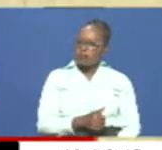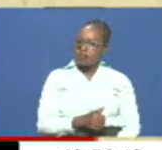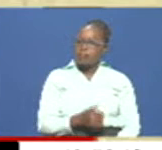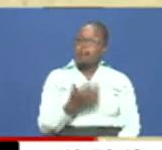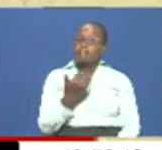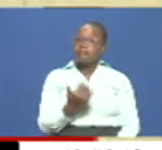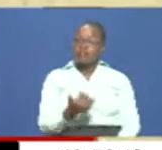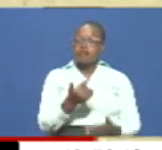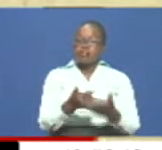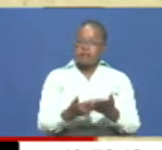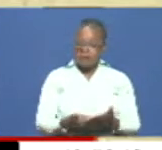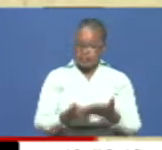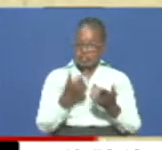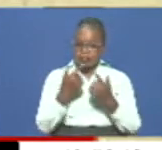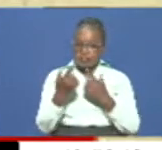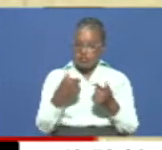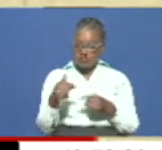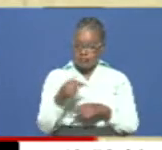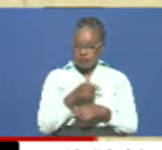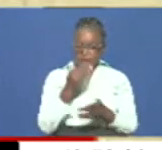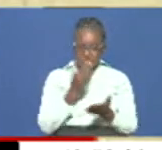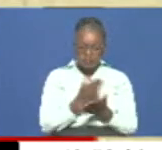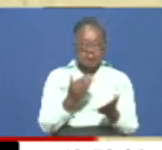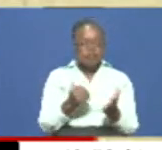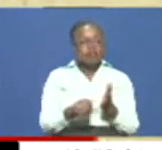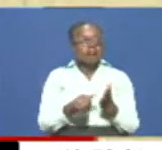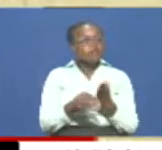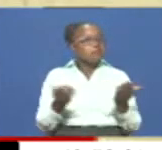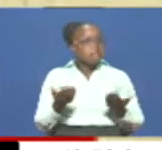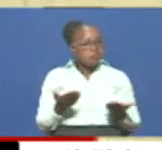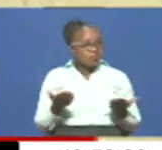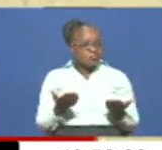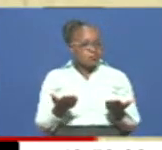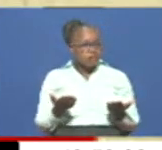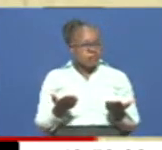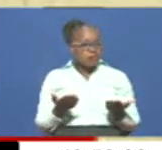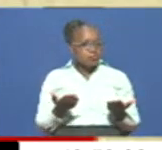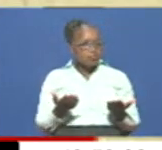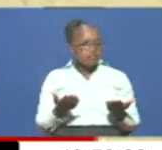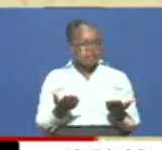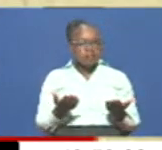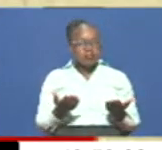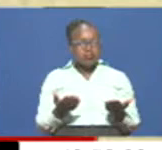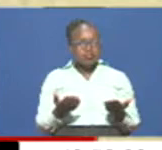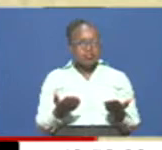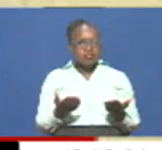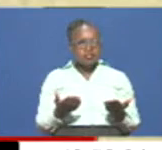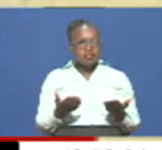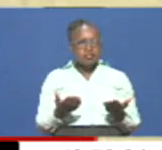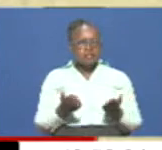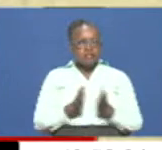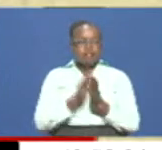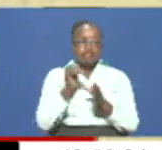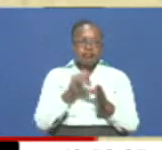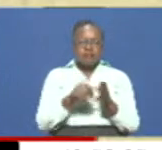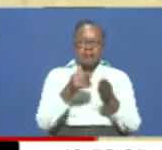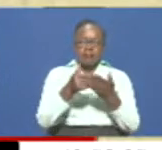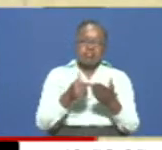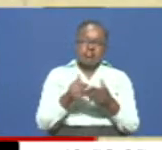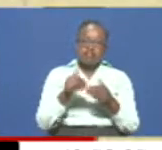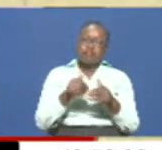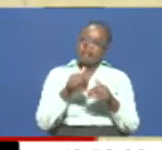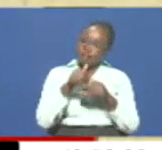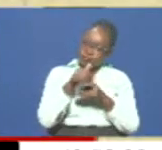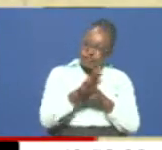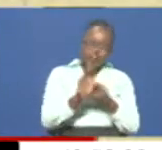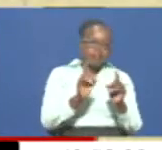a discussion. Tell us exactly, within that paradigm of the discussion, not going outside what we want to